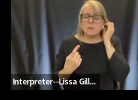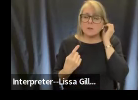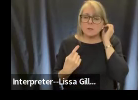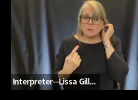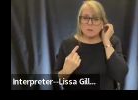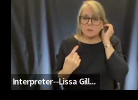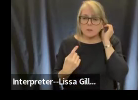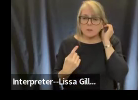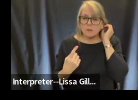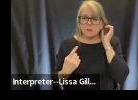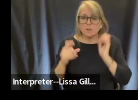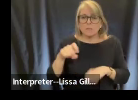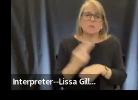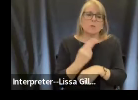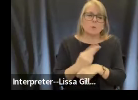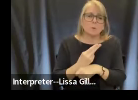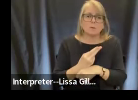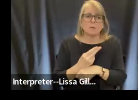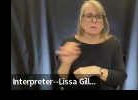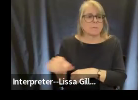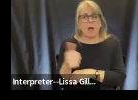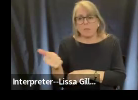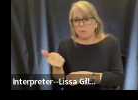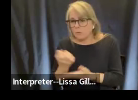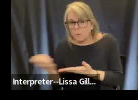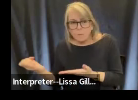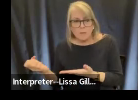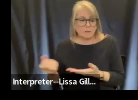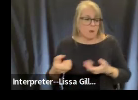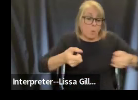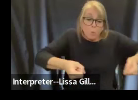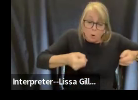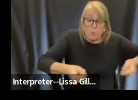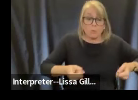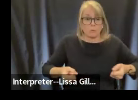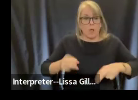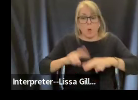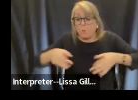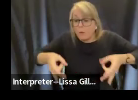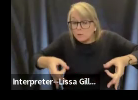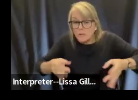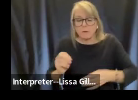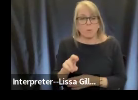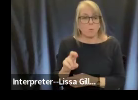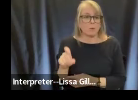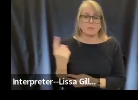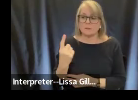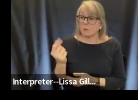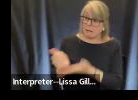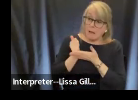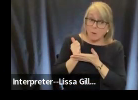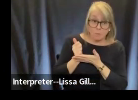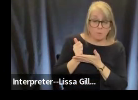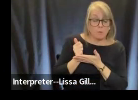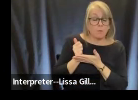additional means of moving. So you need to have a walker or a wheelchair, or you need someone's assistance,